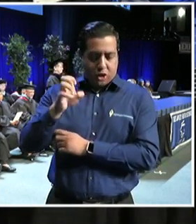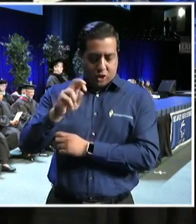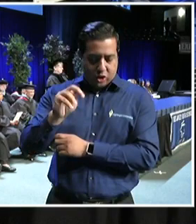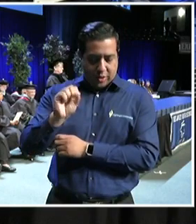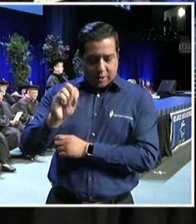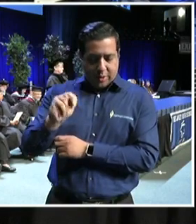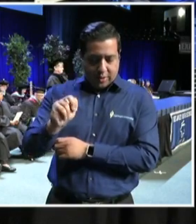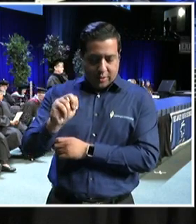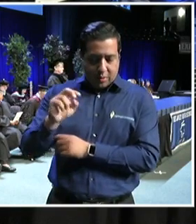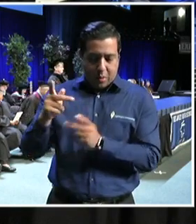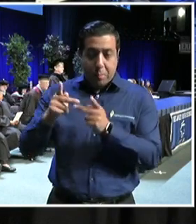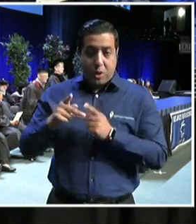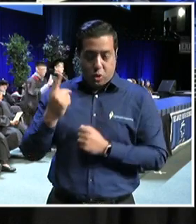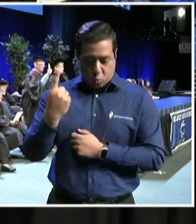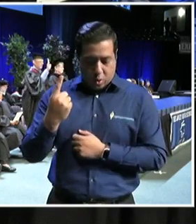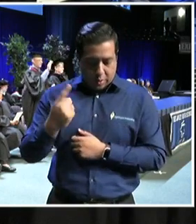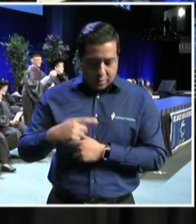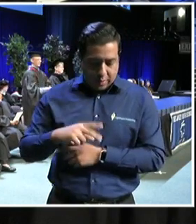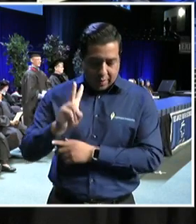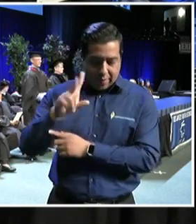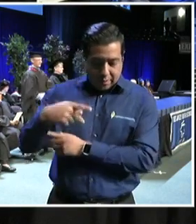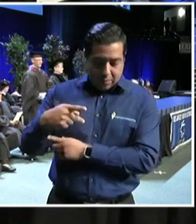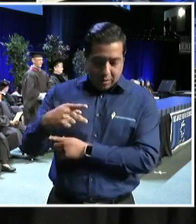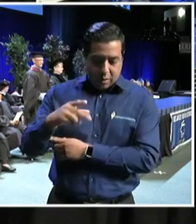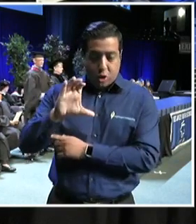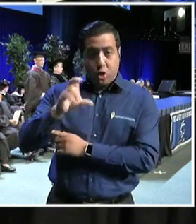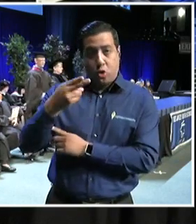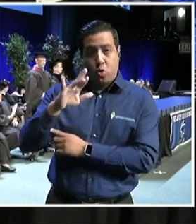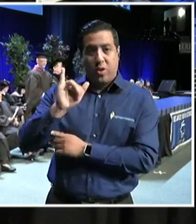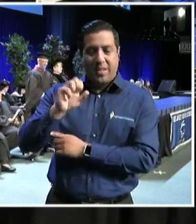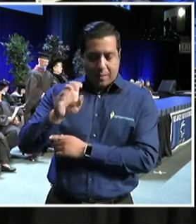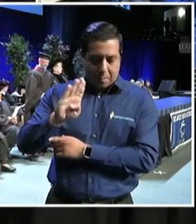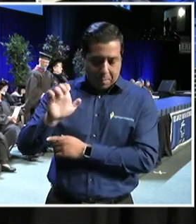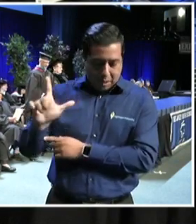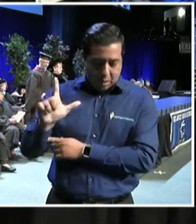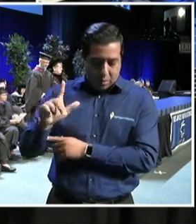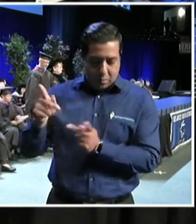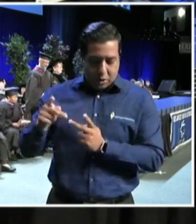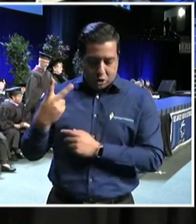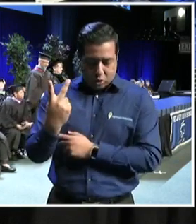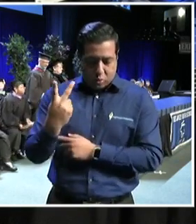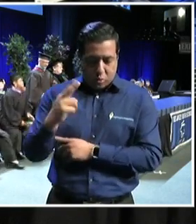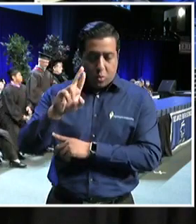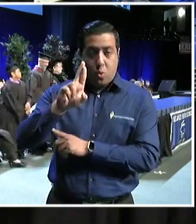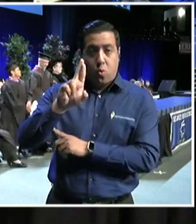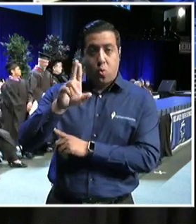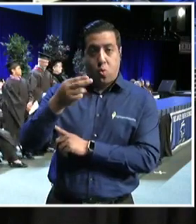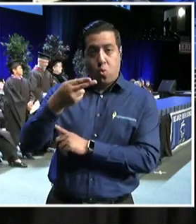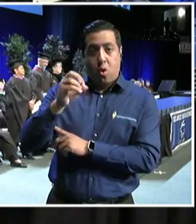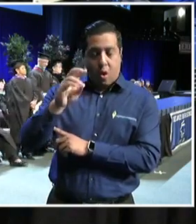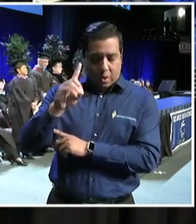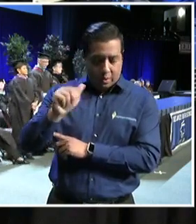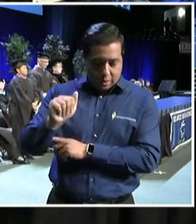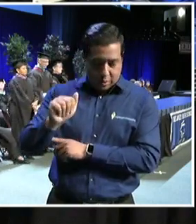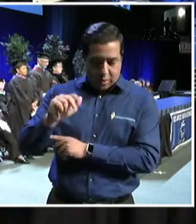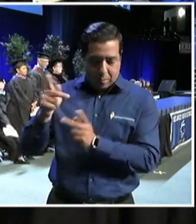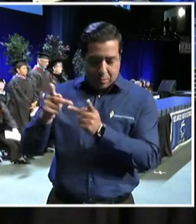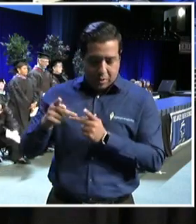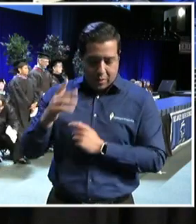Chris Bell, Vice President, Position 2. Ms. Rhonda Newhouse, Secretary, Position